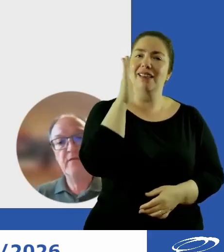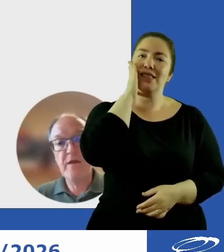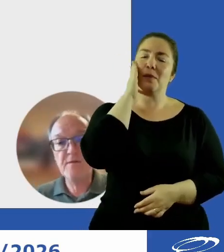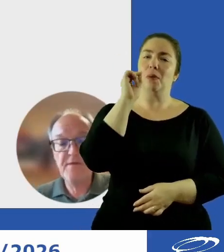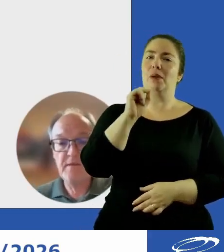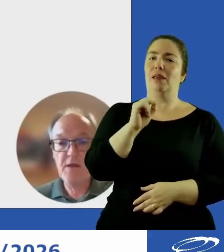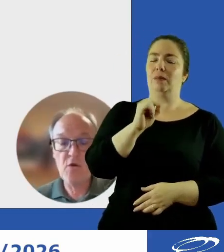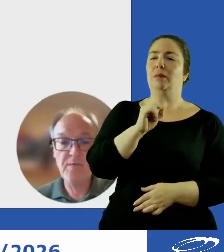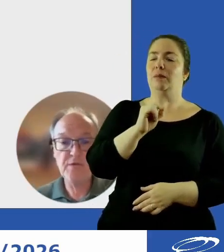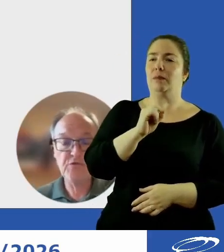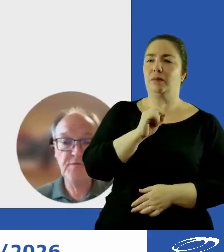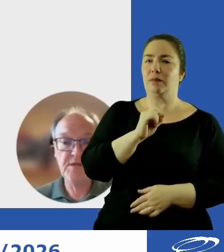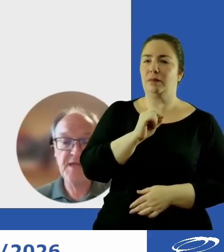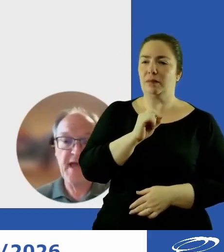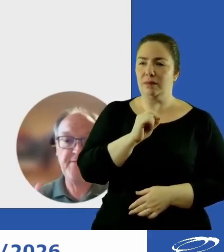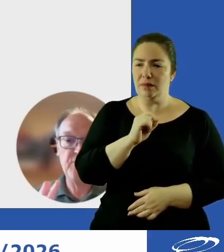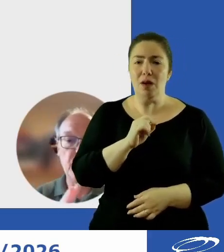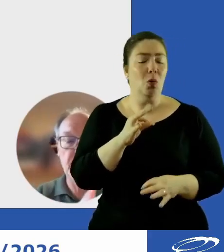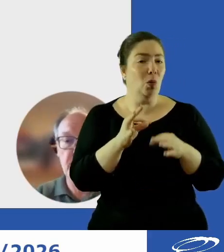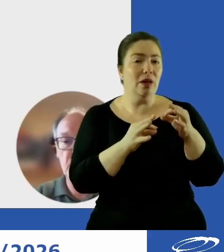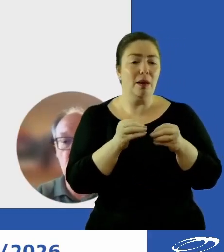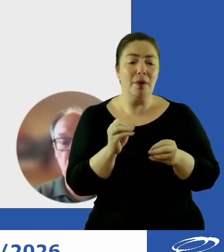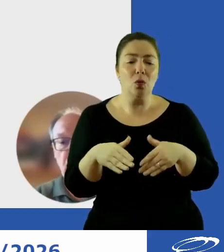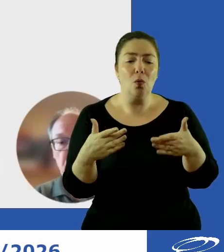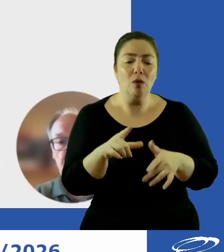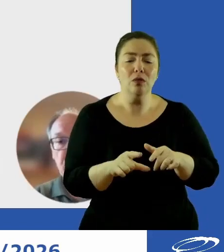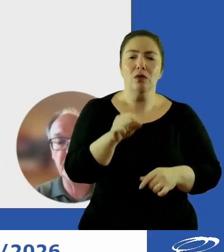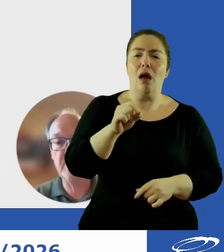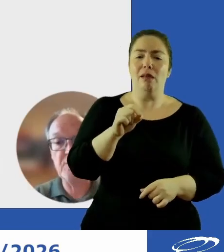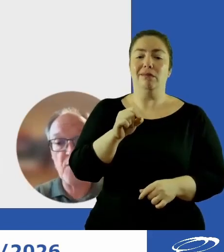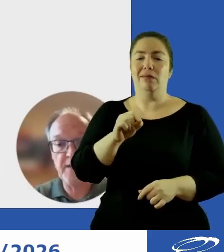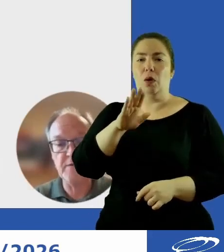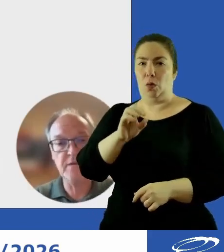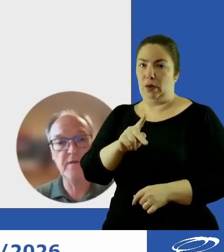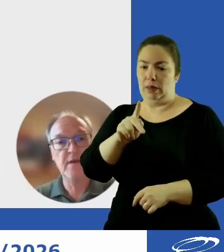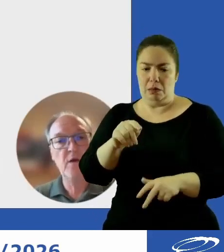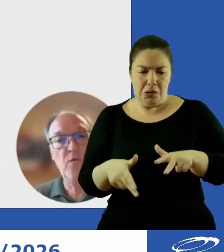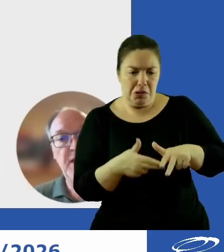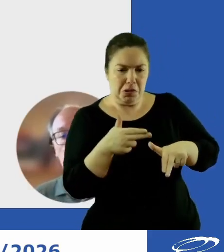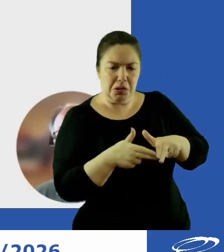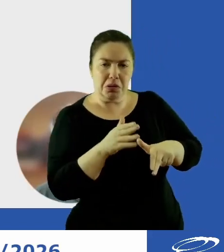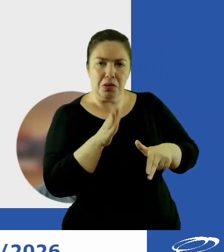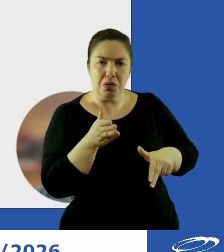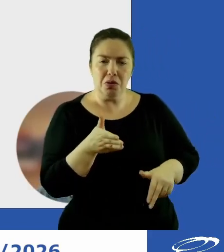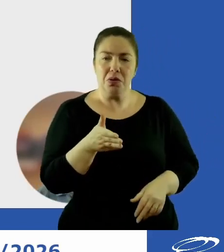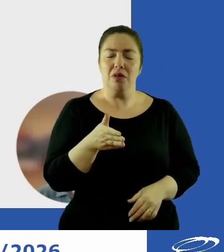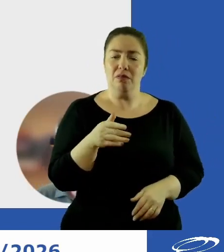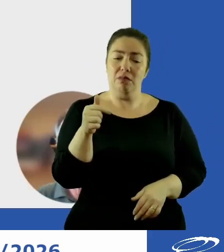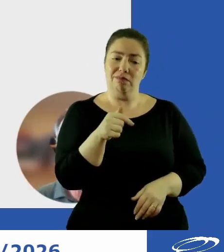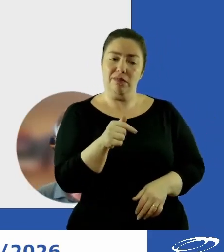in terms of antimicrobial treatment, after the surgeon performs the debridement, we need a